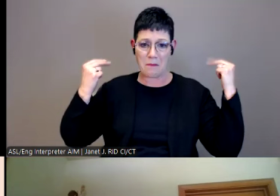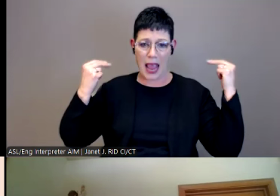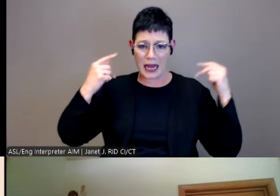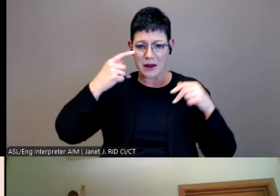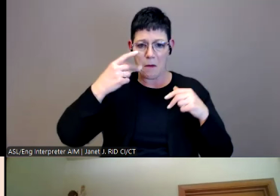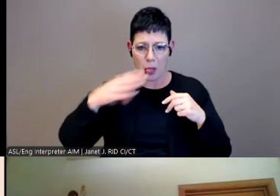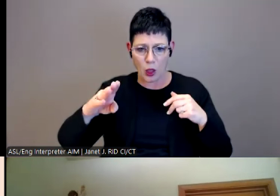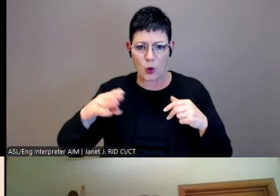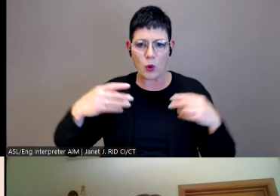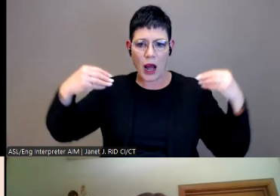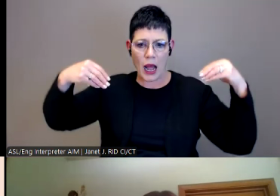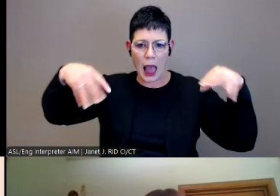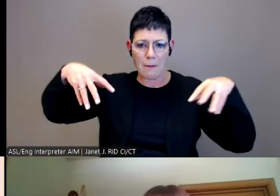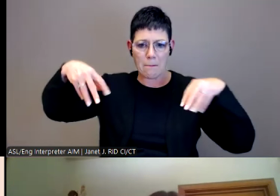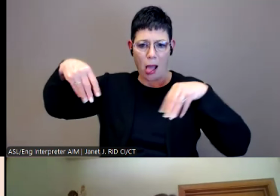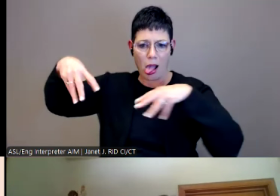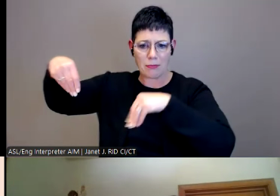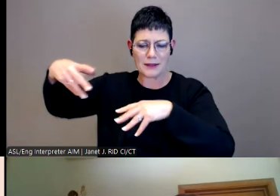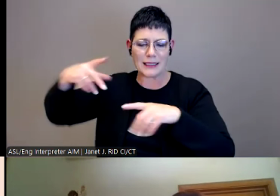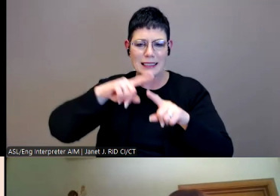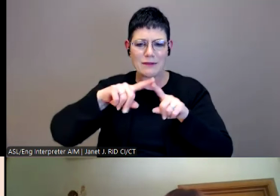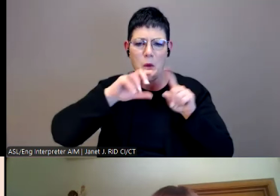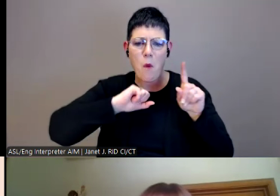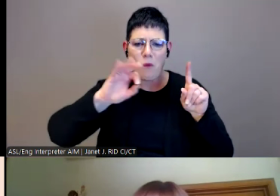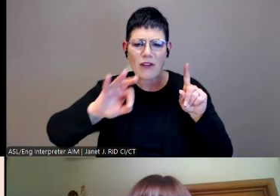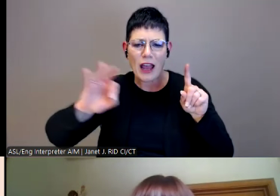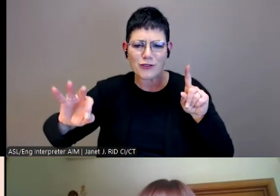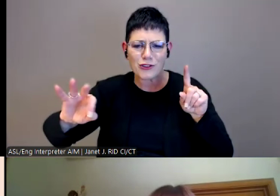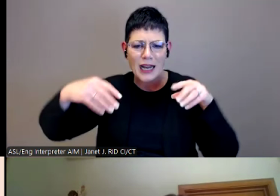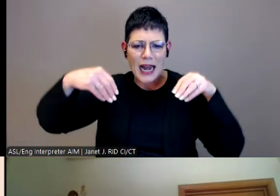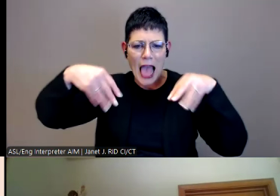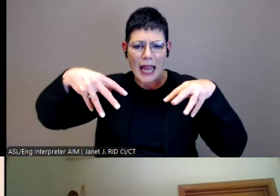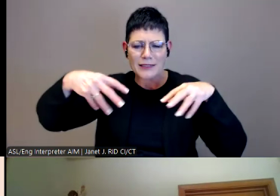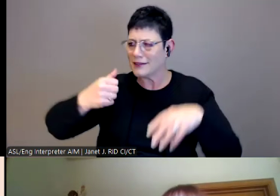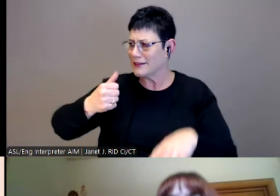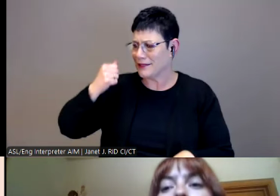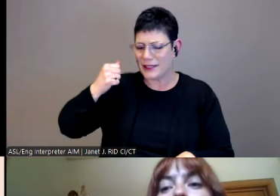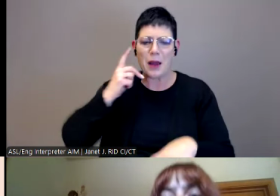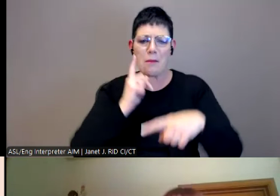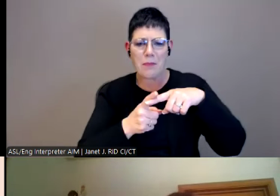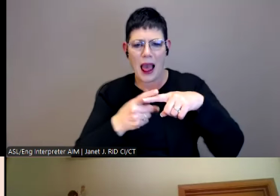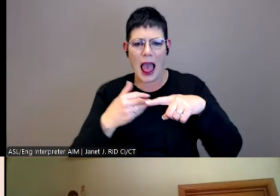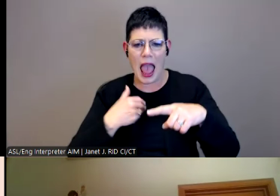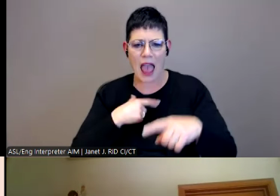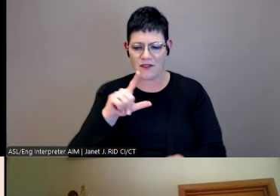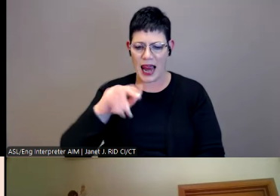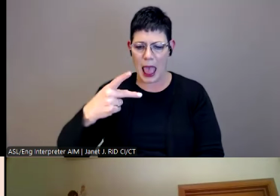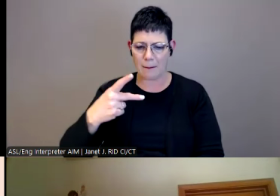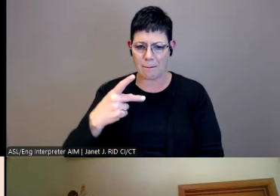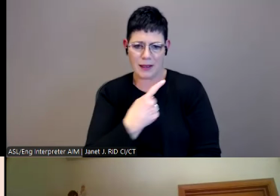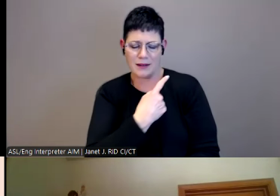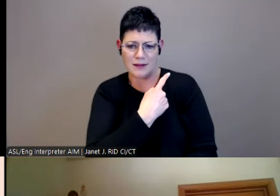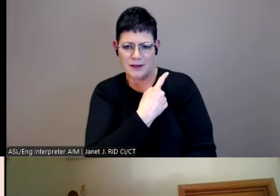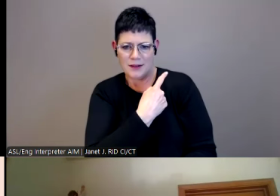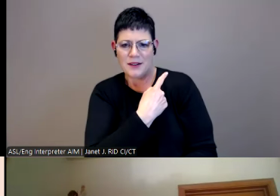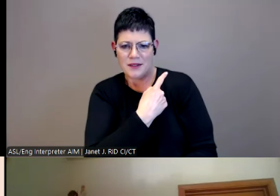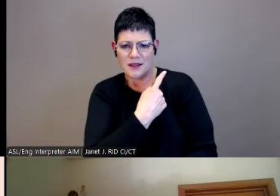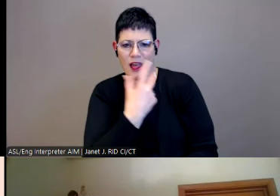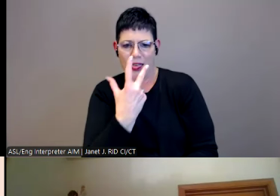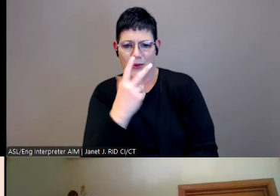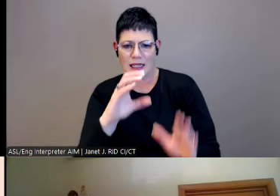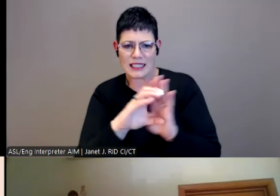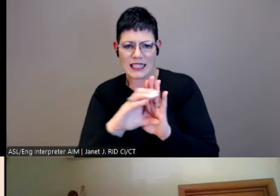light bulbs, old-fashioned light bulbs in my background, and also a lamp. Three symbols